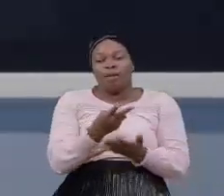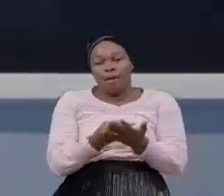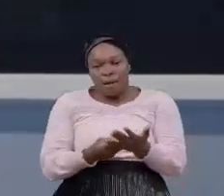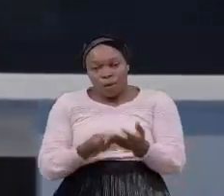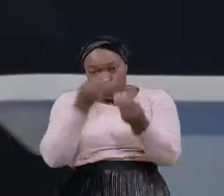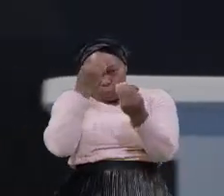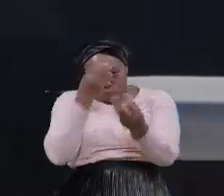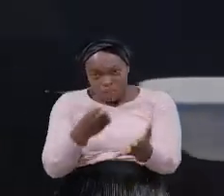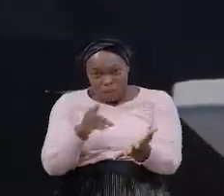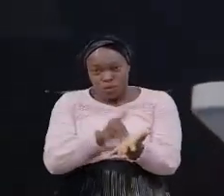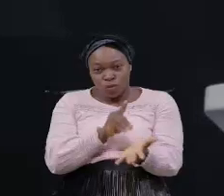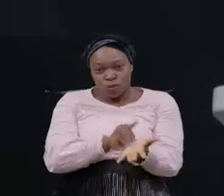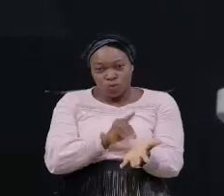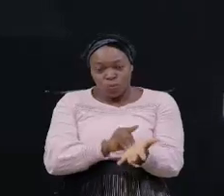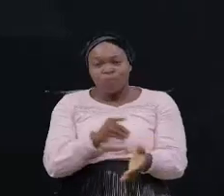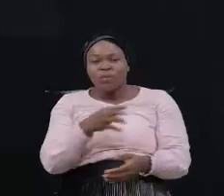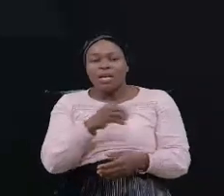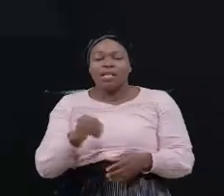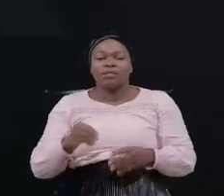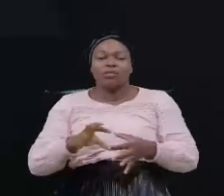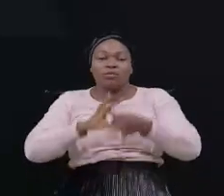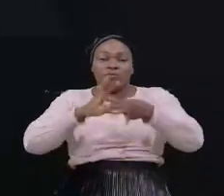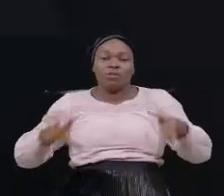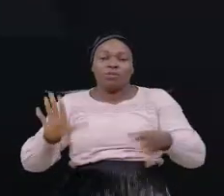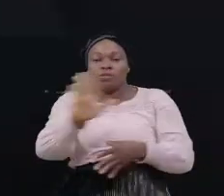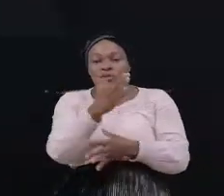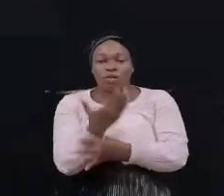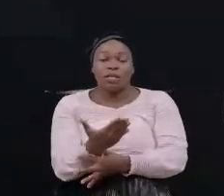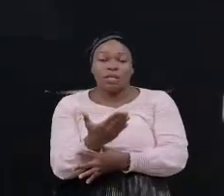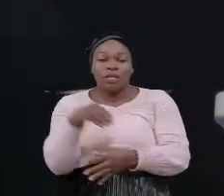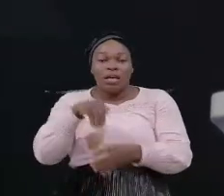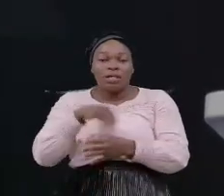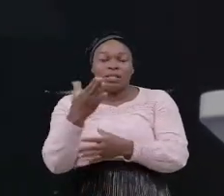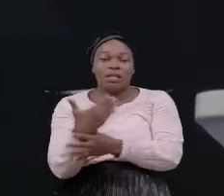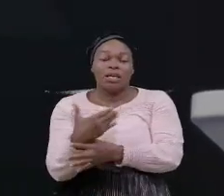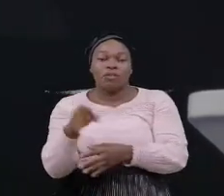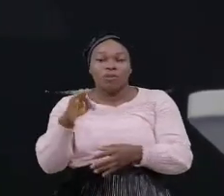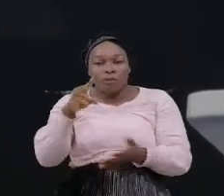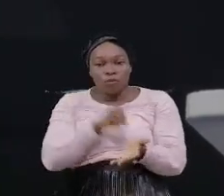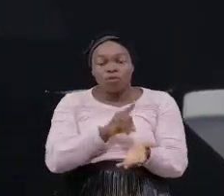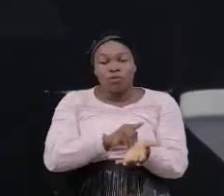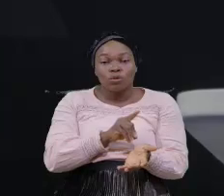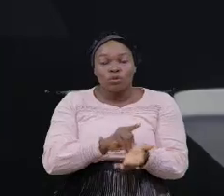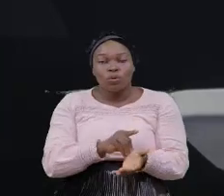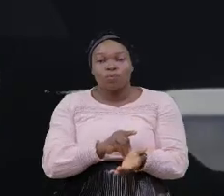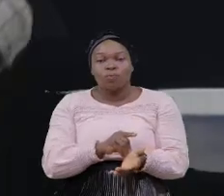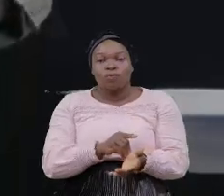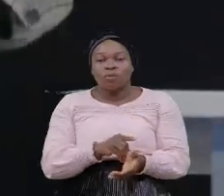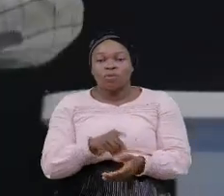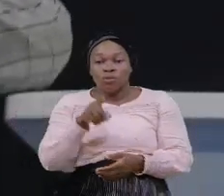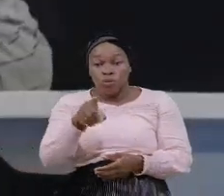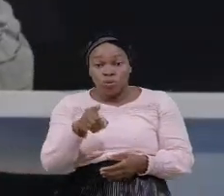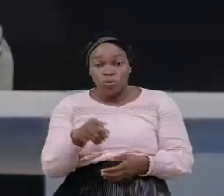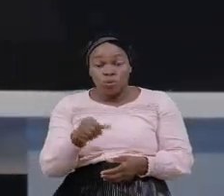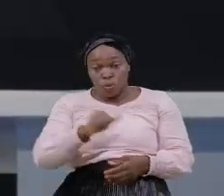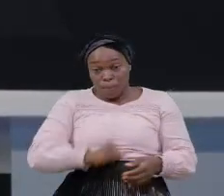to the hand of the doctor, no, 50-50. He takes 50, I take 50. How can you be operated? But